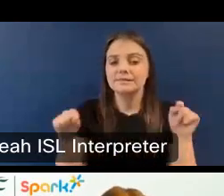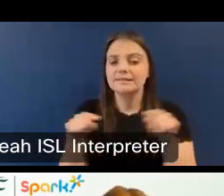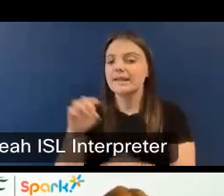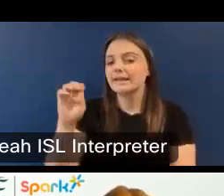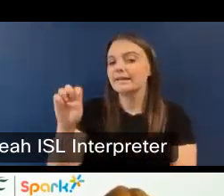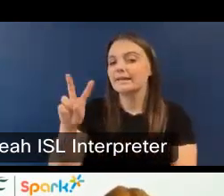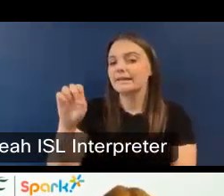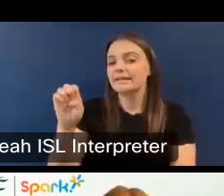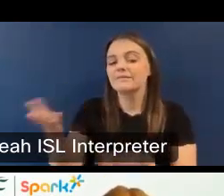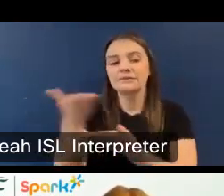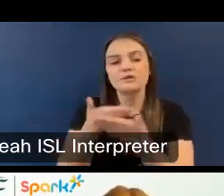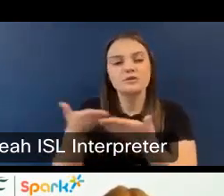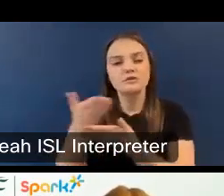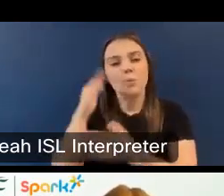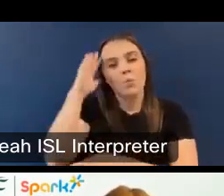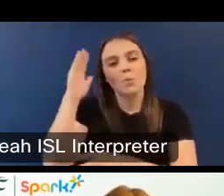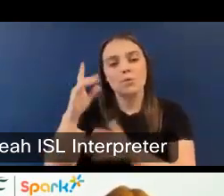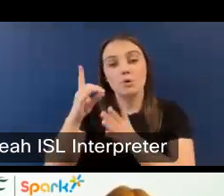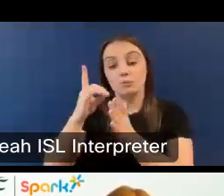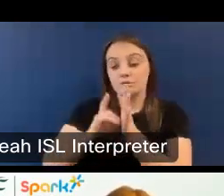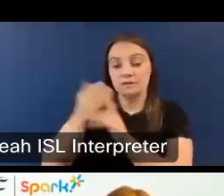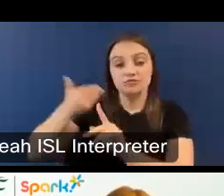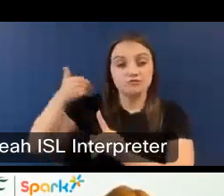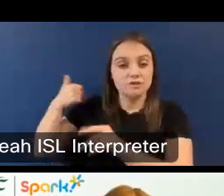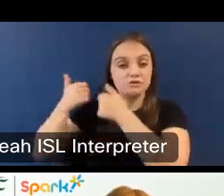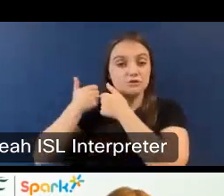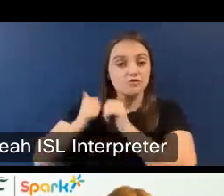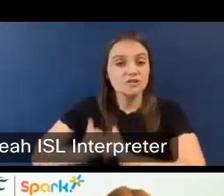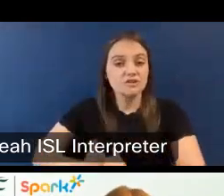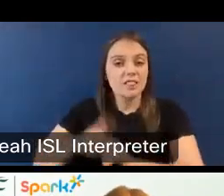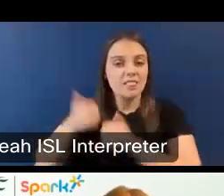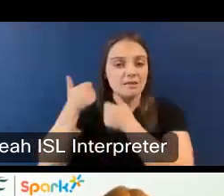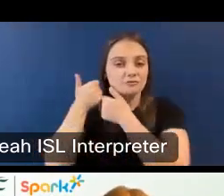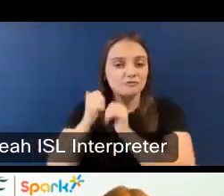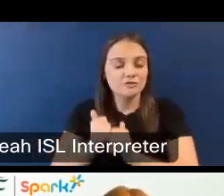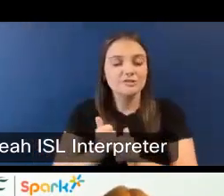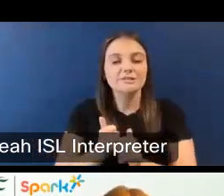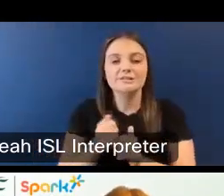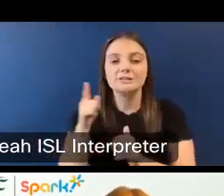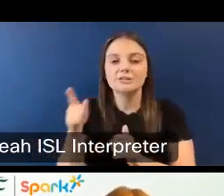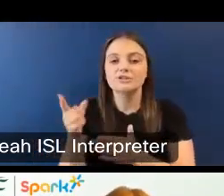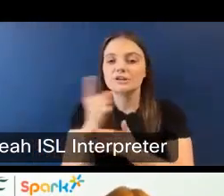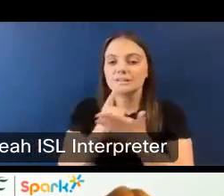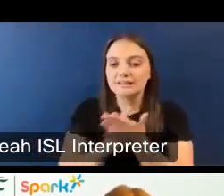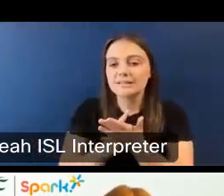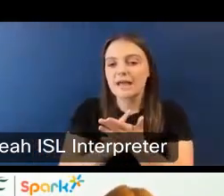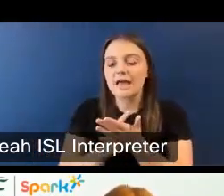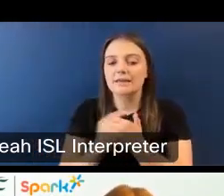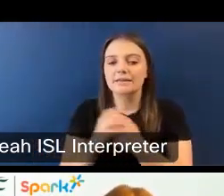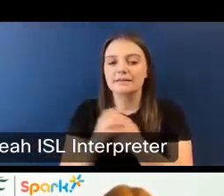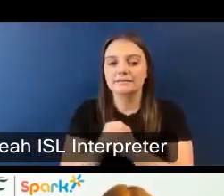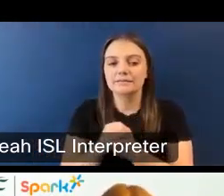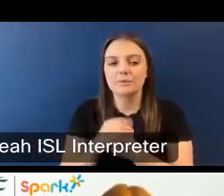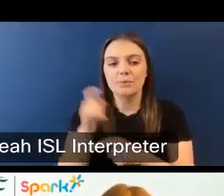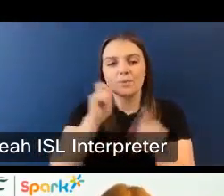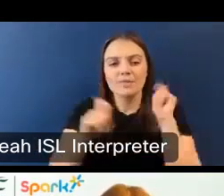the example of the traditional, when we think about design and we think about the traditional design methodologies, we're always thinking more about products and